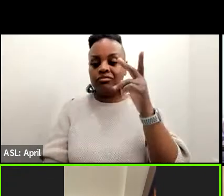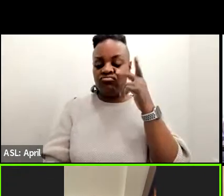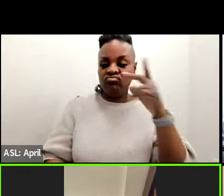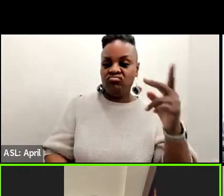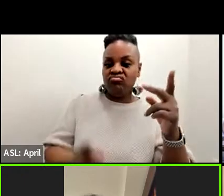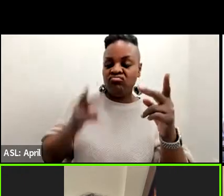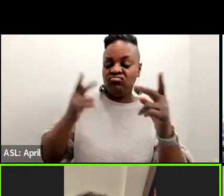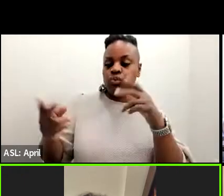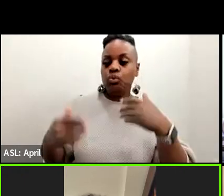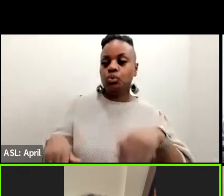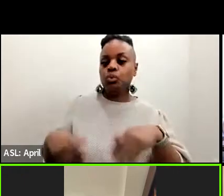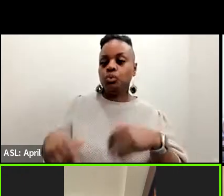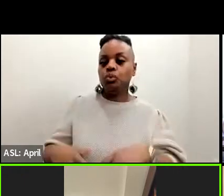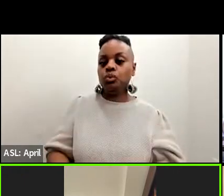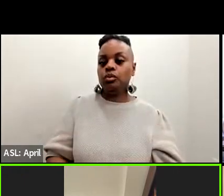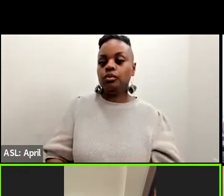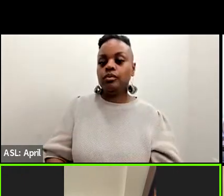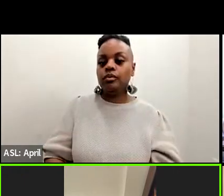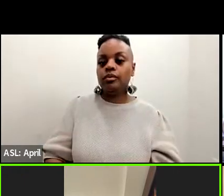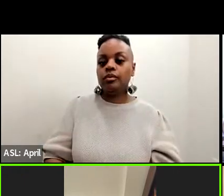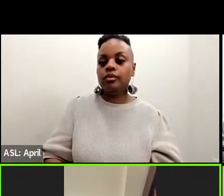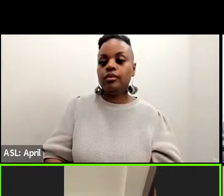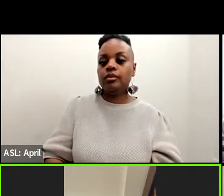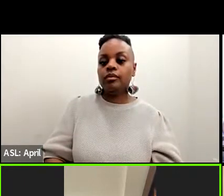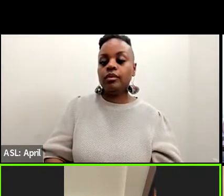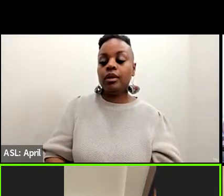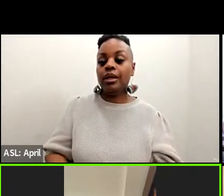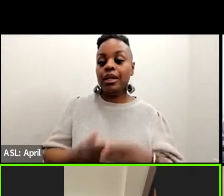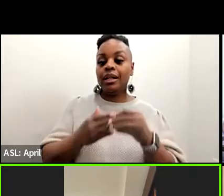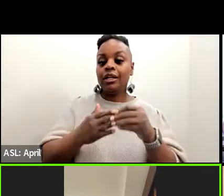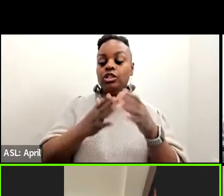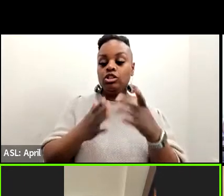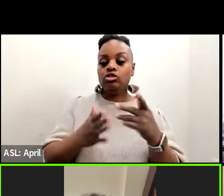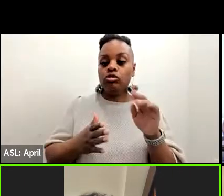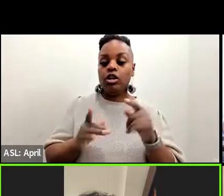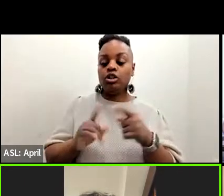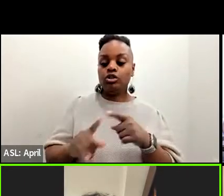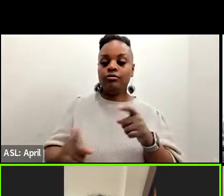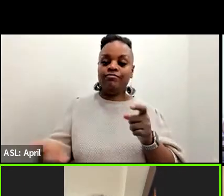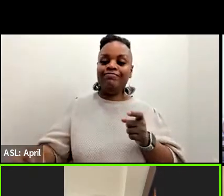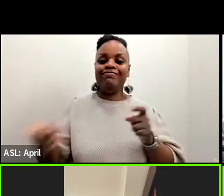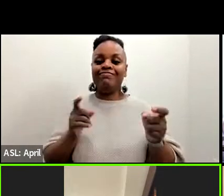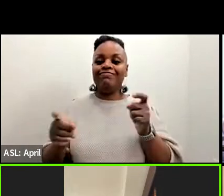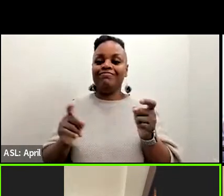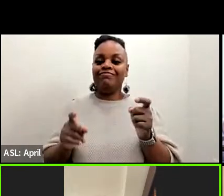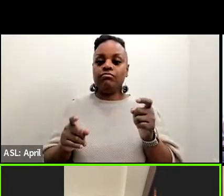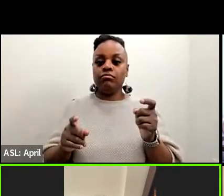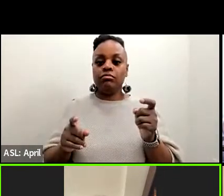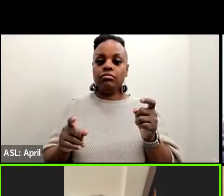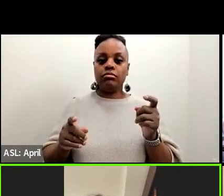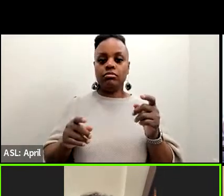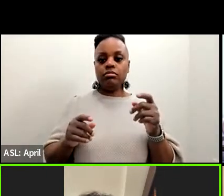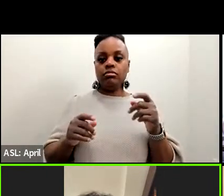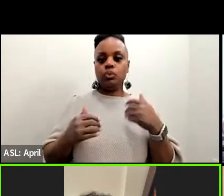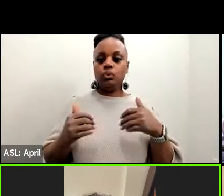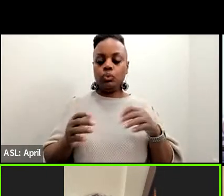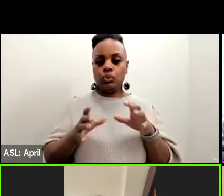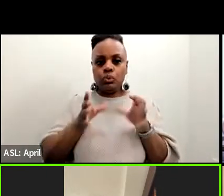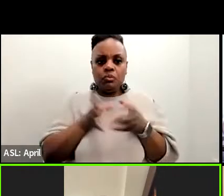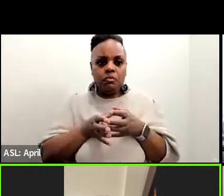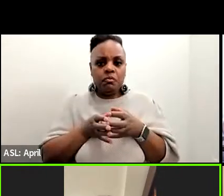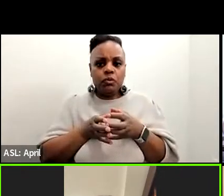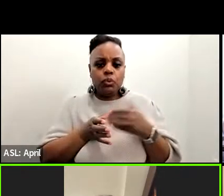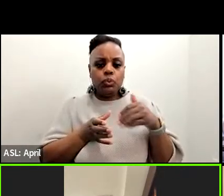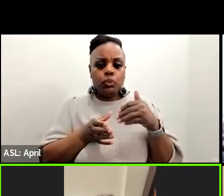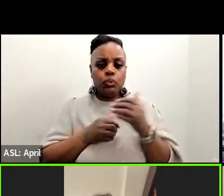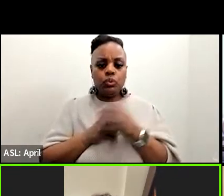intact, to keep the organization intact as much as possible. One could say that this is a paradigm that has its merits and it's historically foreseeing, but